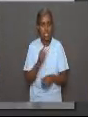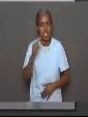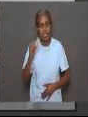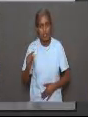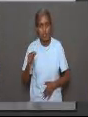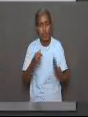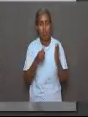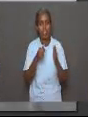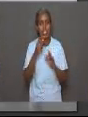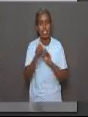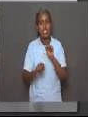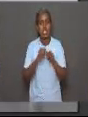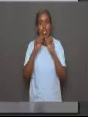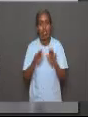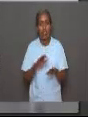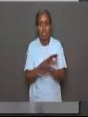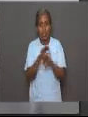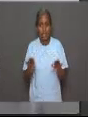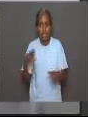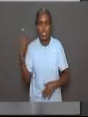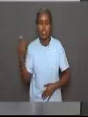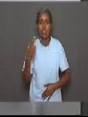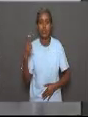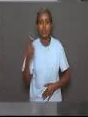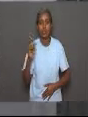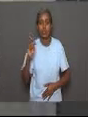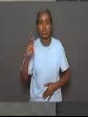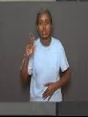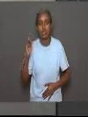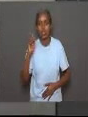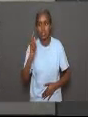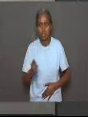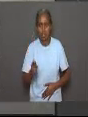the scientific fields that use trigonometry.